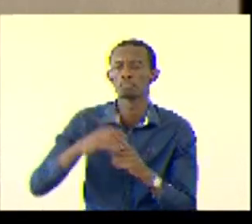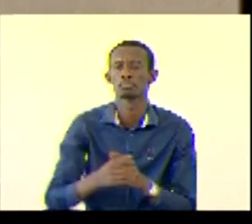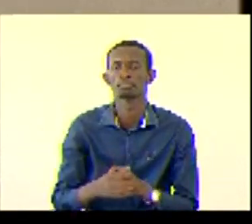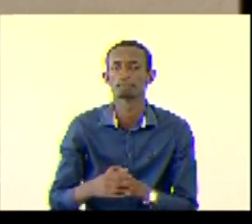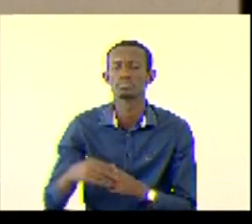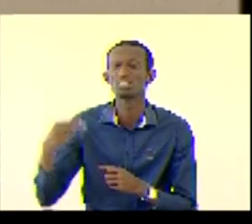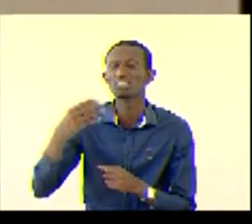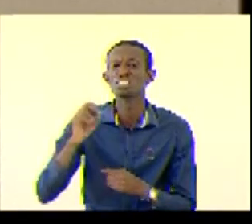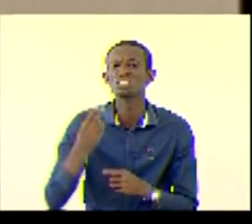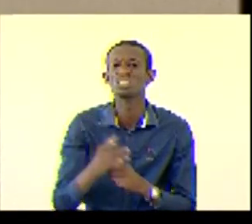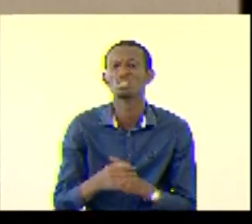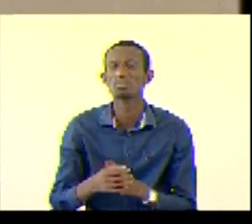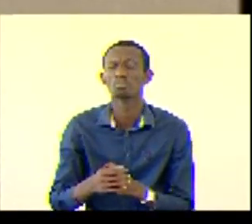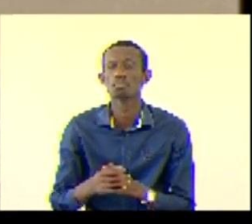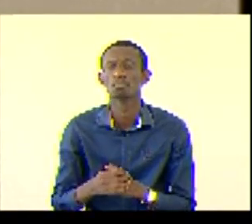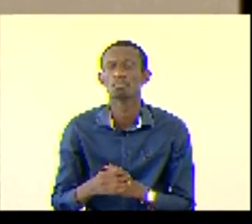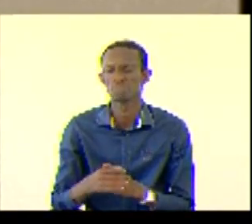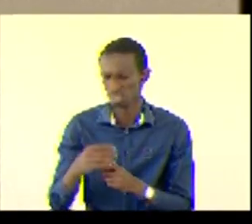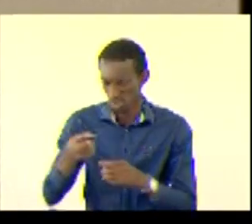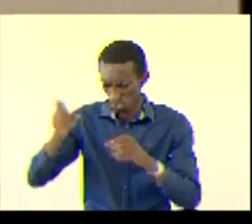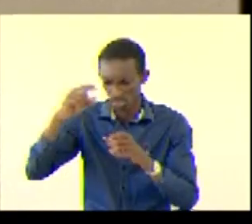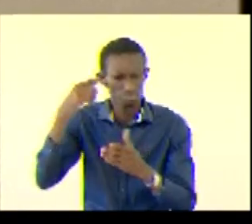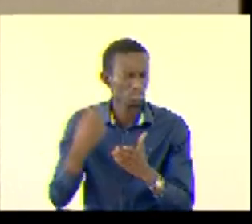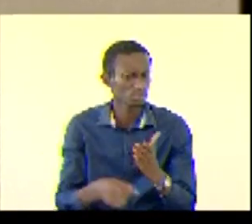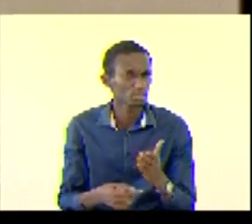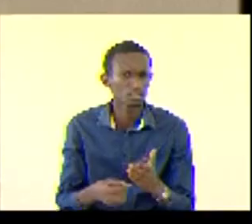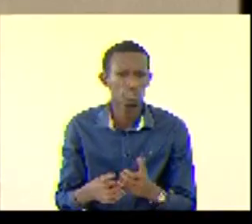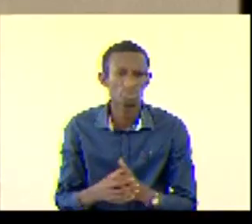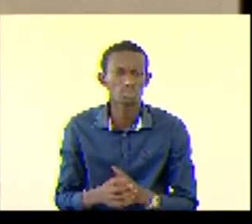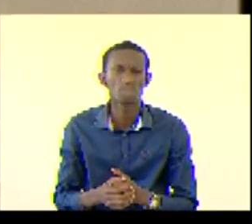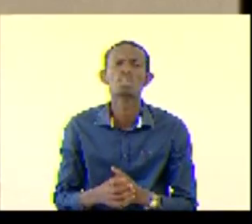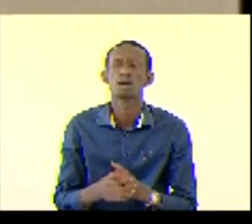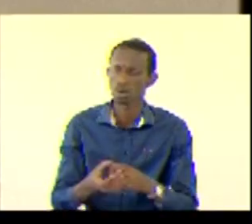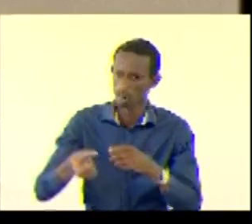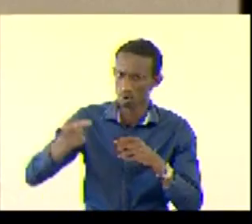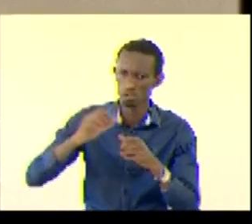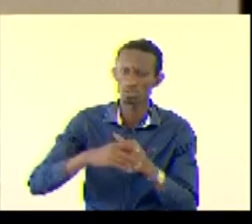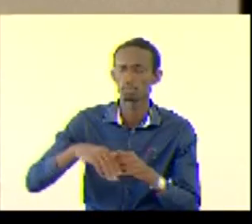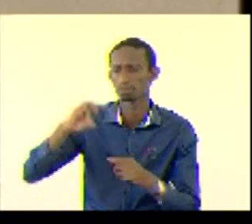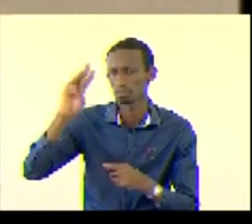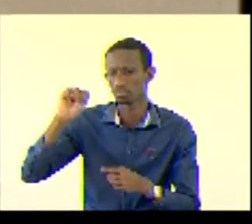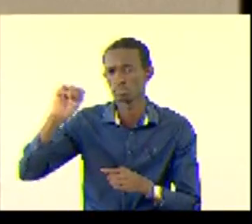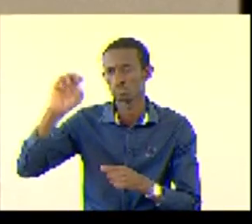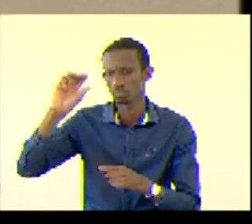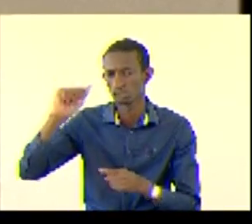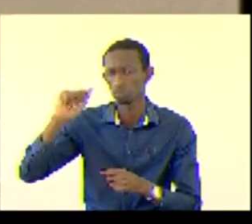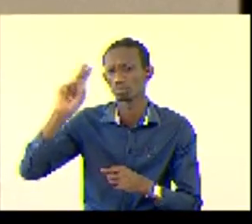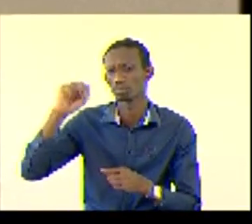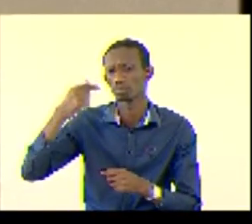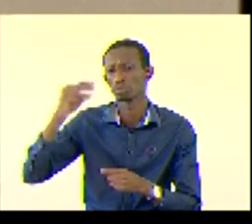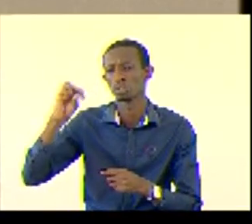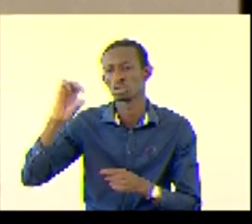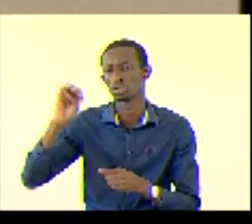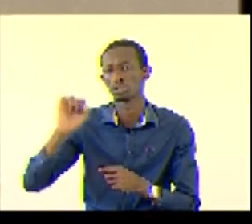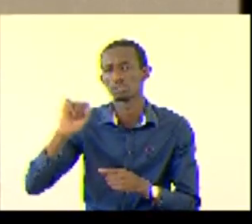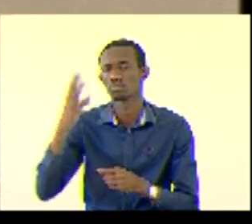What else do you need? You also need to add manganese 4. So in here you have copper